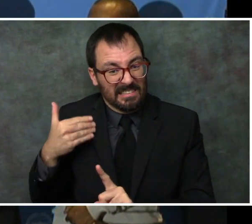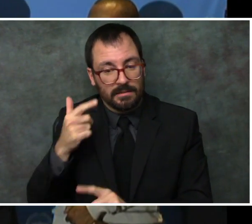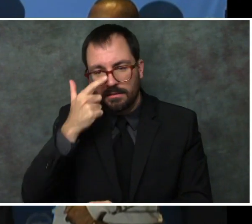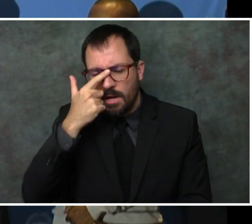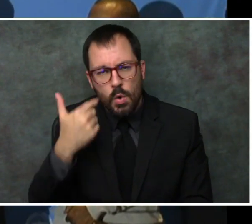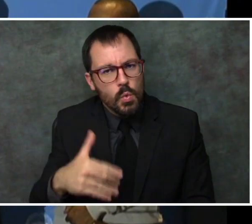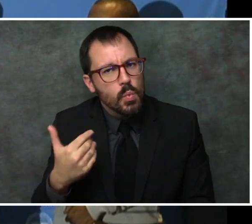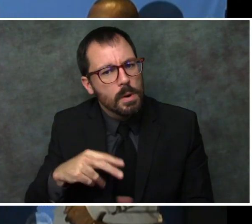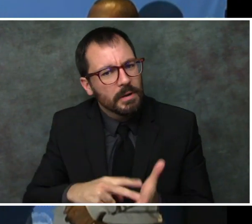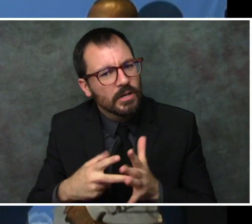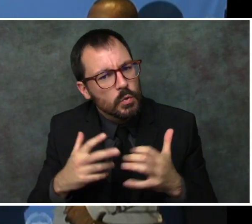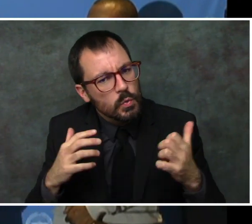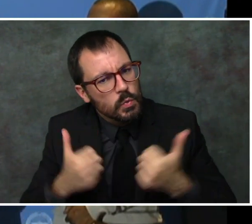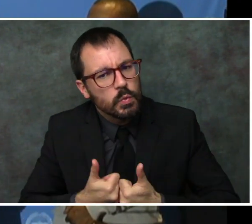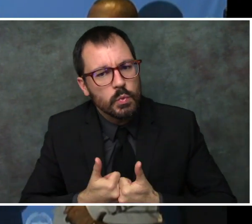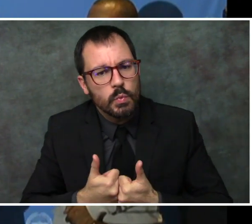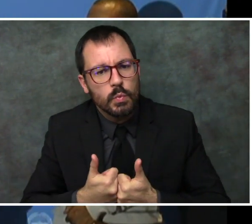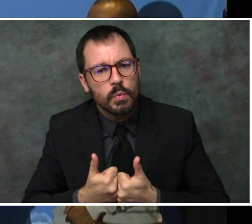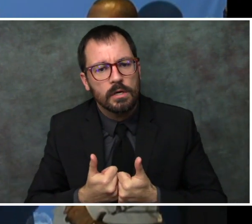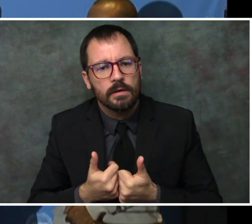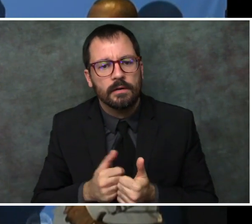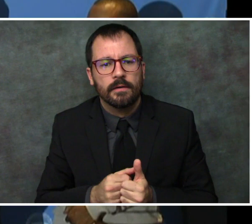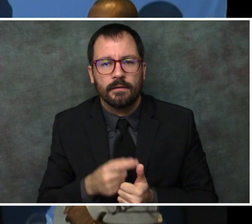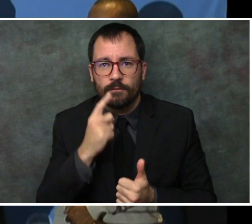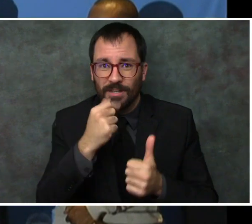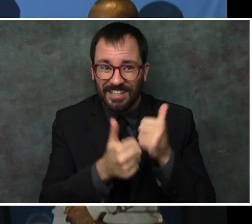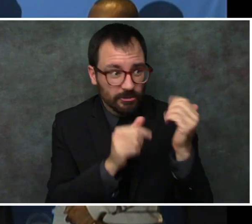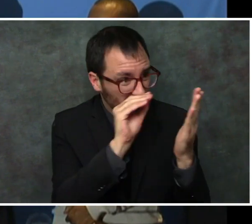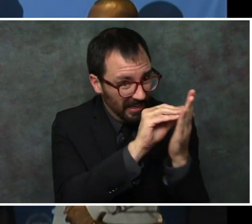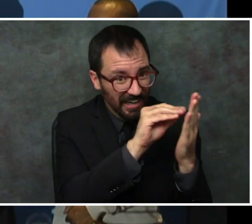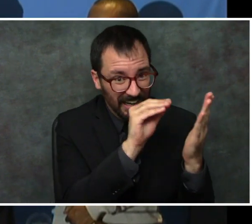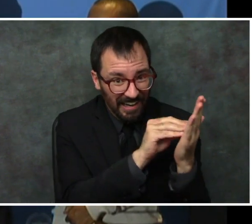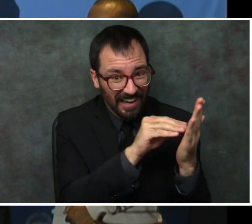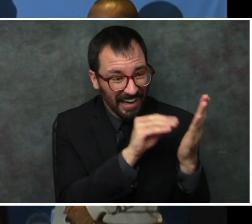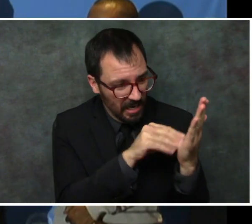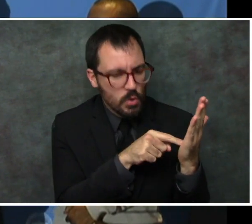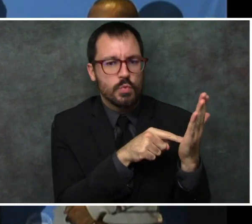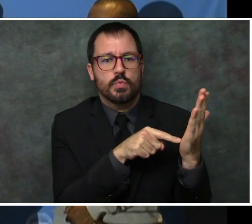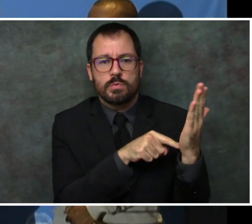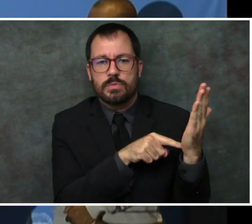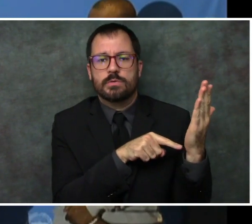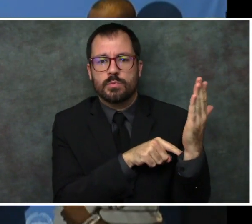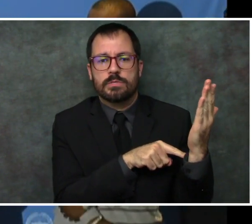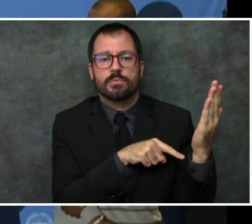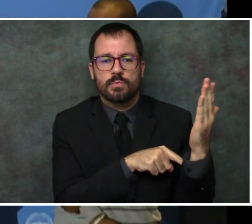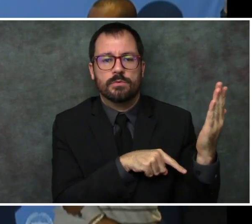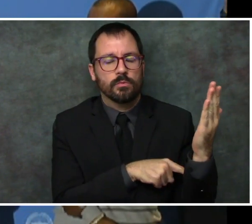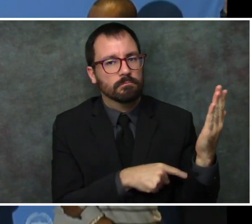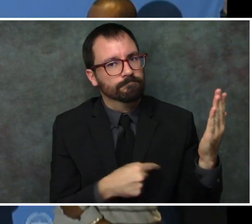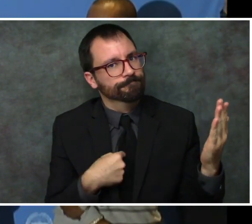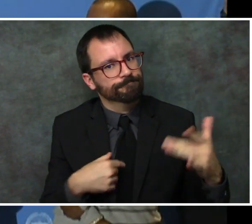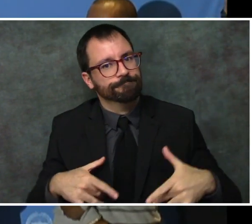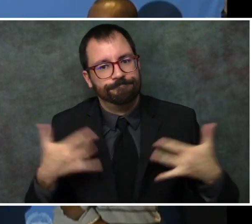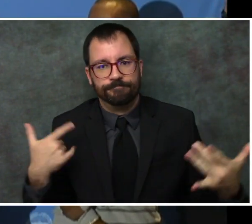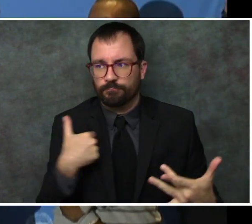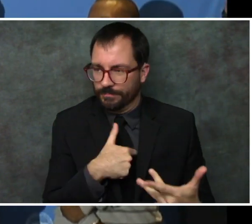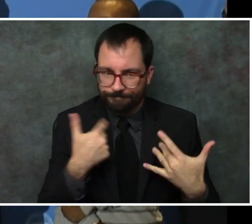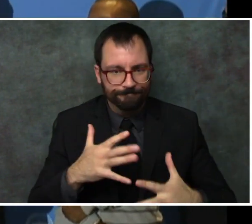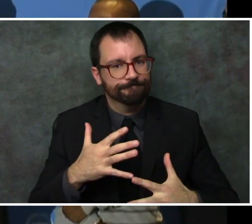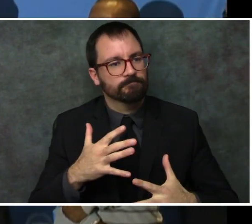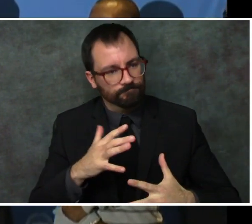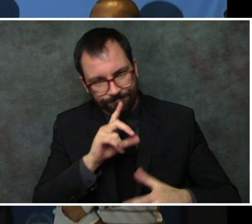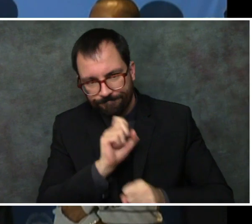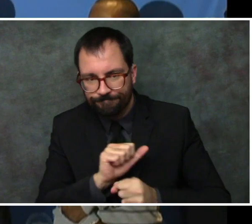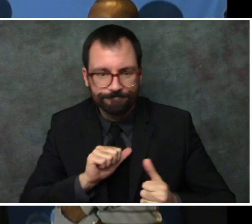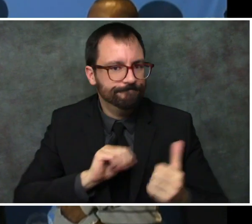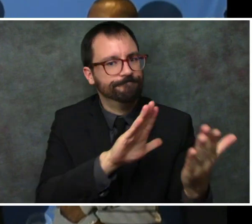indeed for each one of those different items. I'm pleased to say that each of us met those challenges head on and through a true